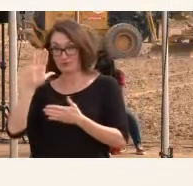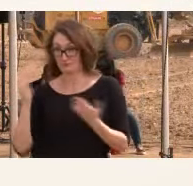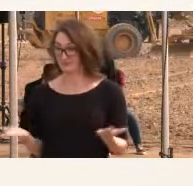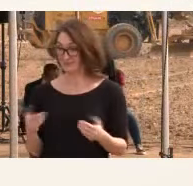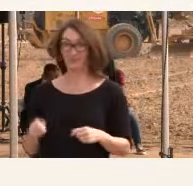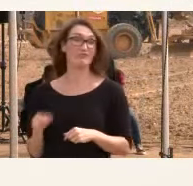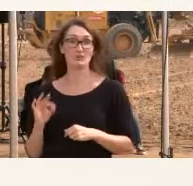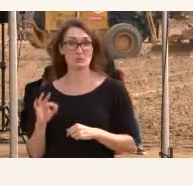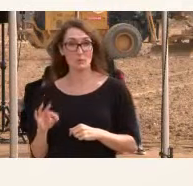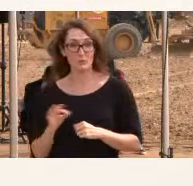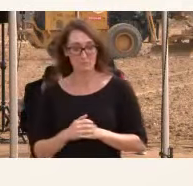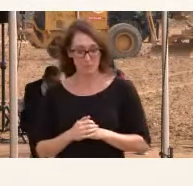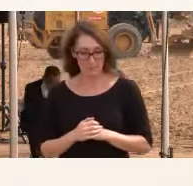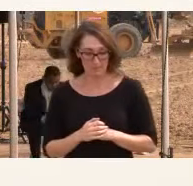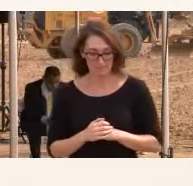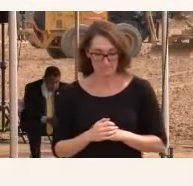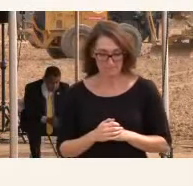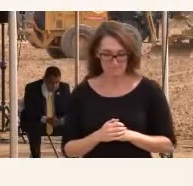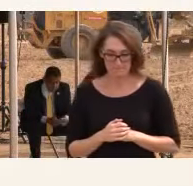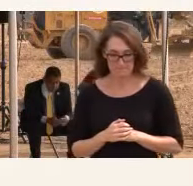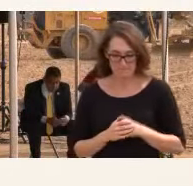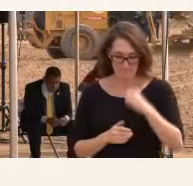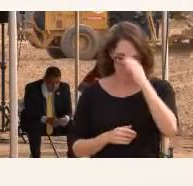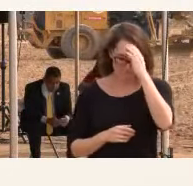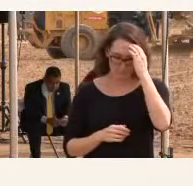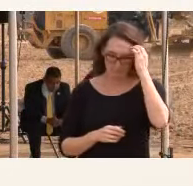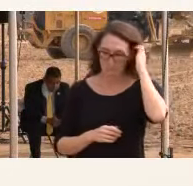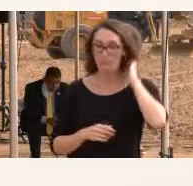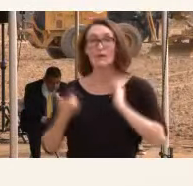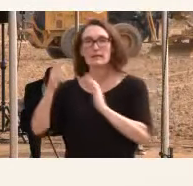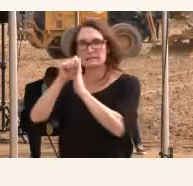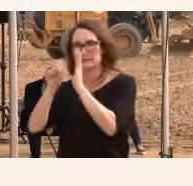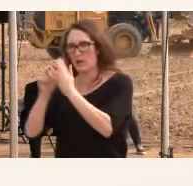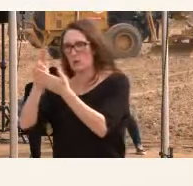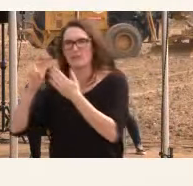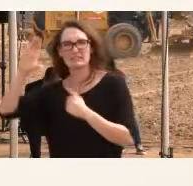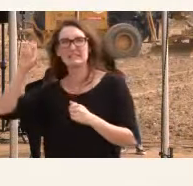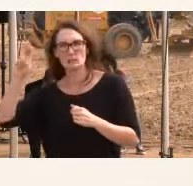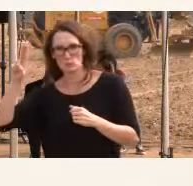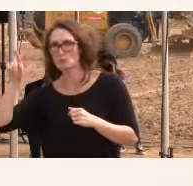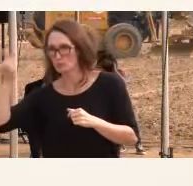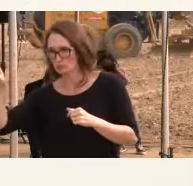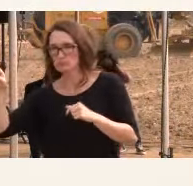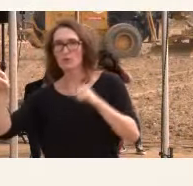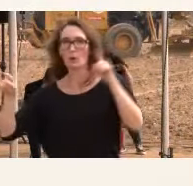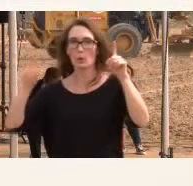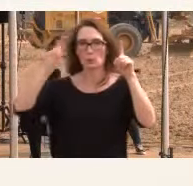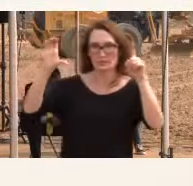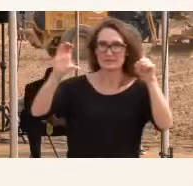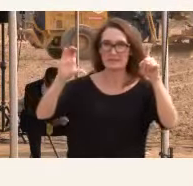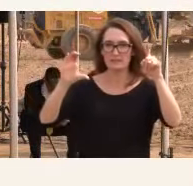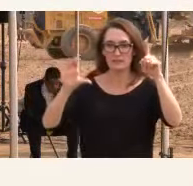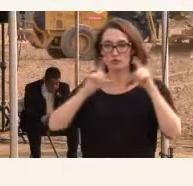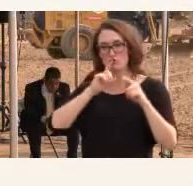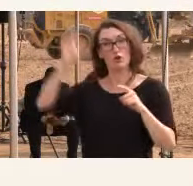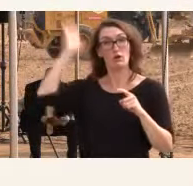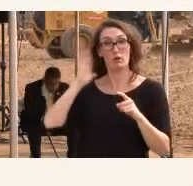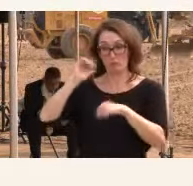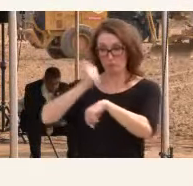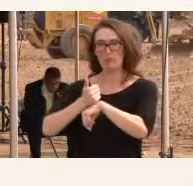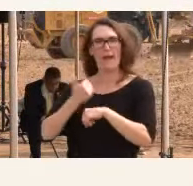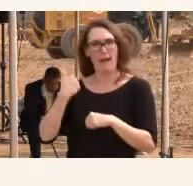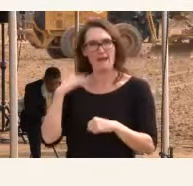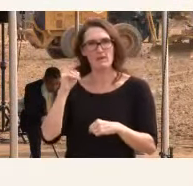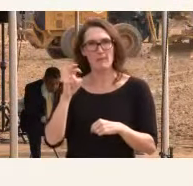here in Fresno, with our state universities and with our University of California,